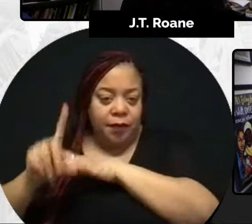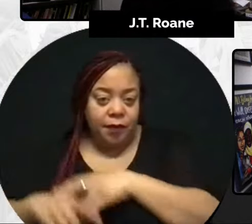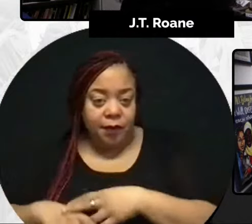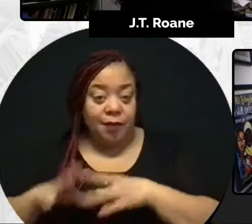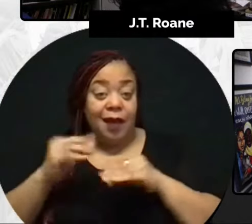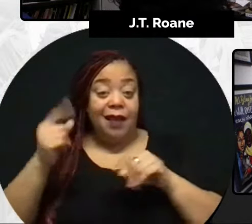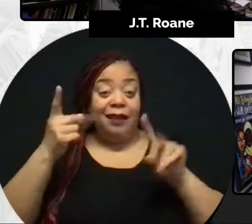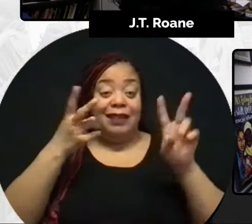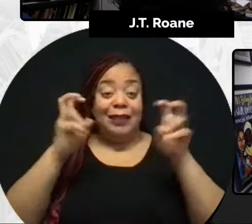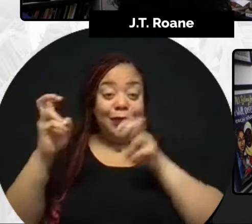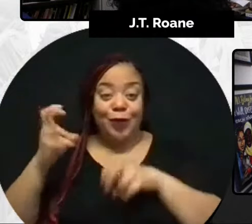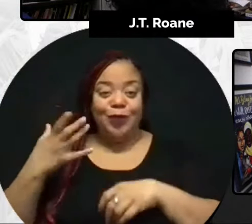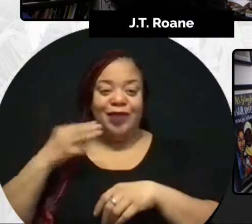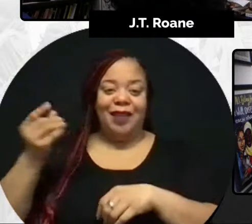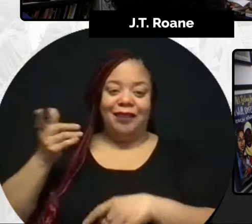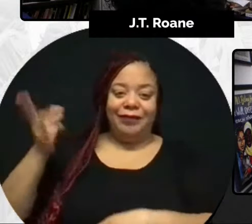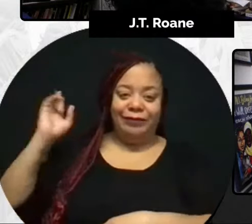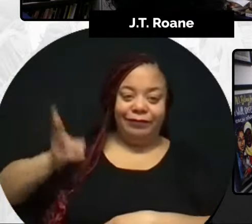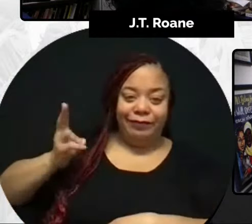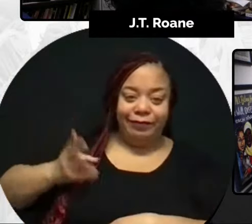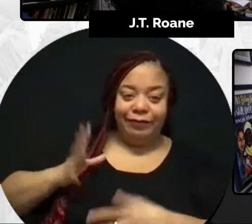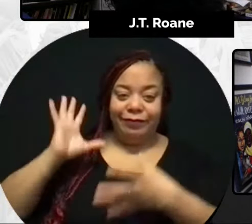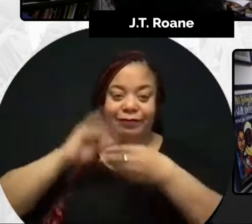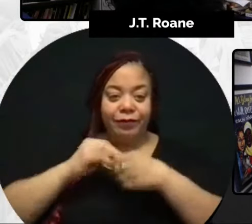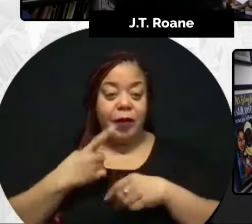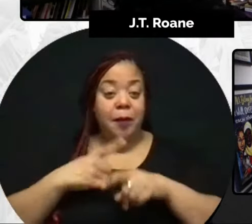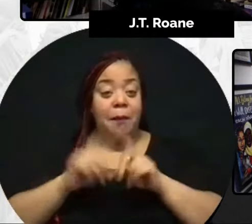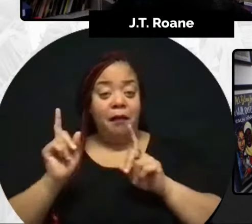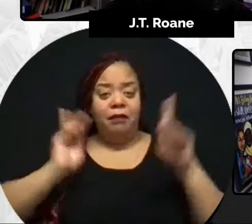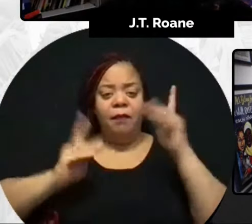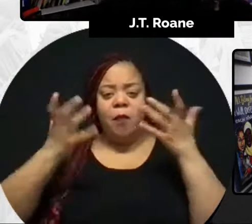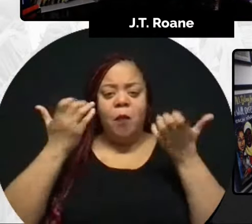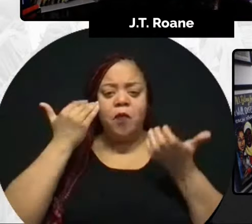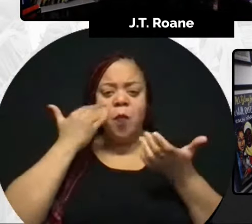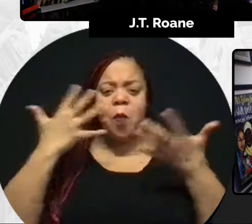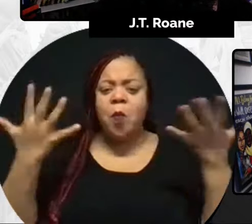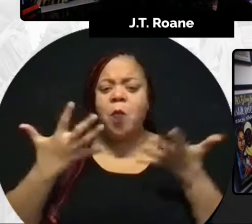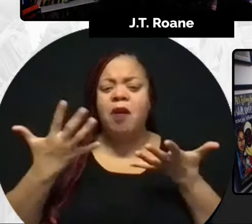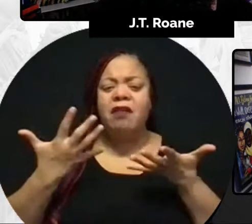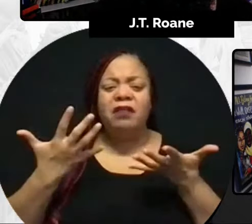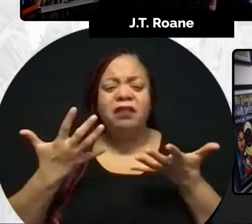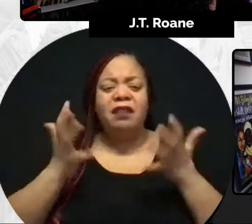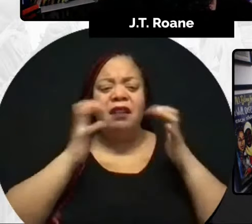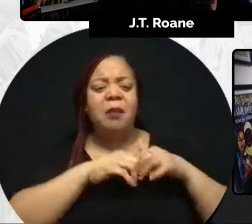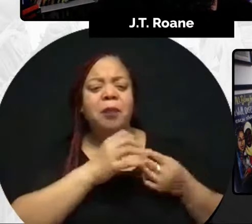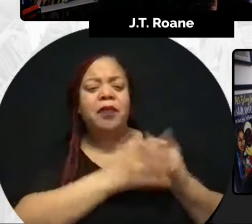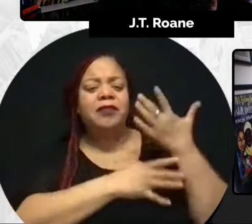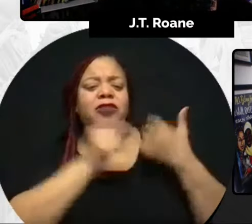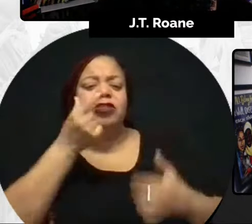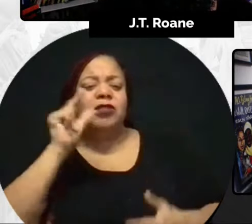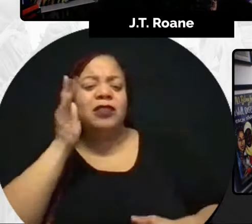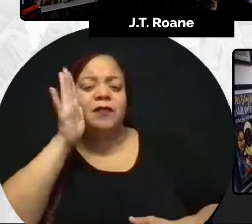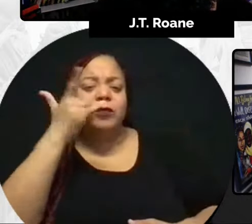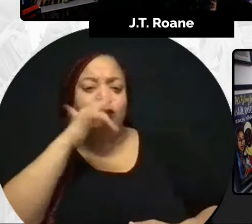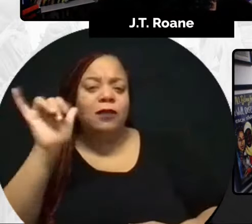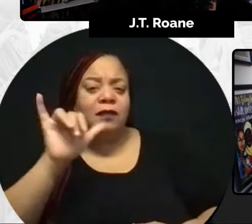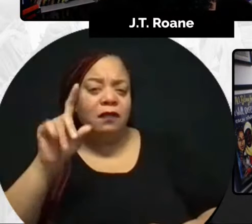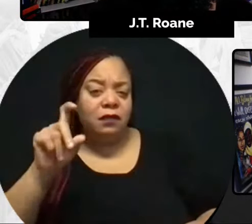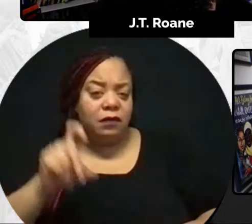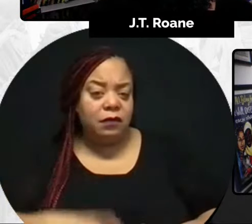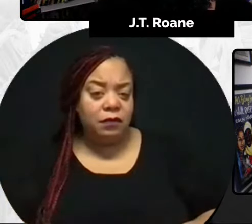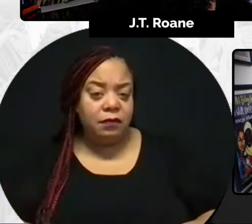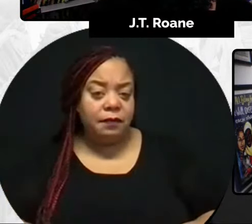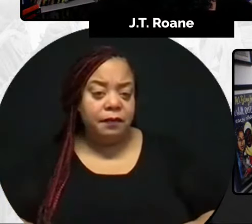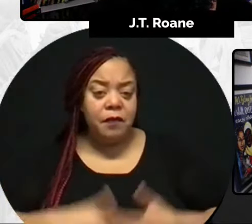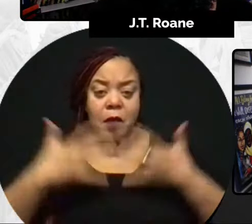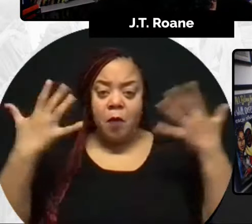the remarks from the last clip kind of touched on this as well, but it would be great to hear from both of you, you know, maybe in your own organizing or your own work,